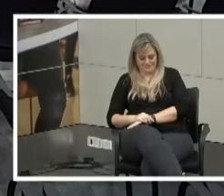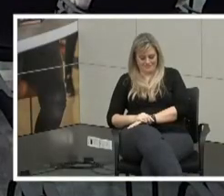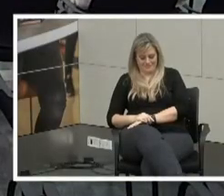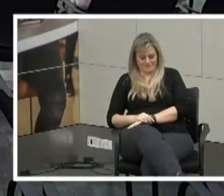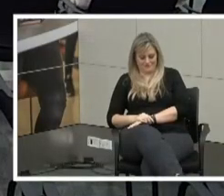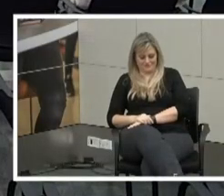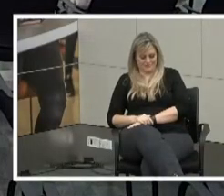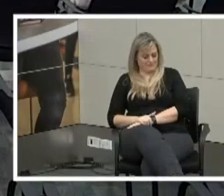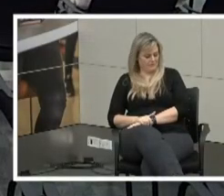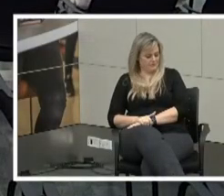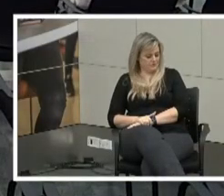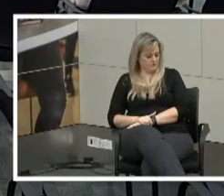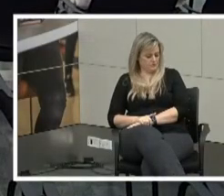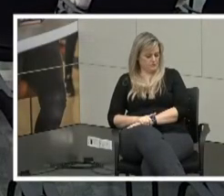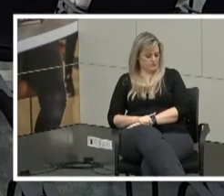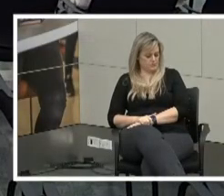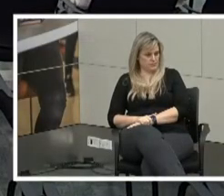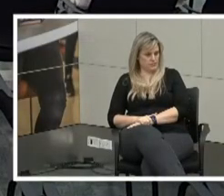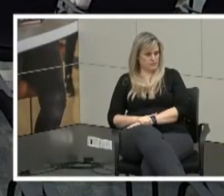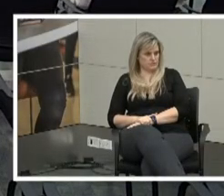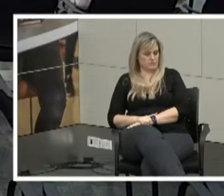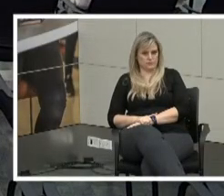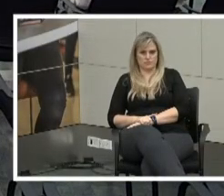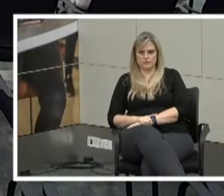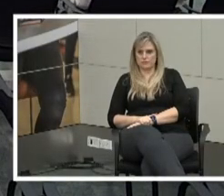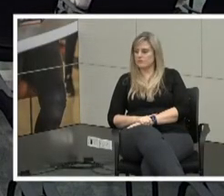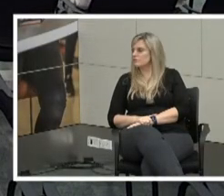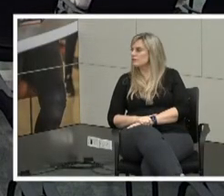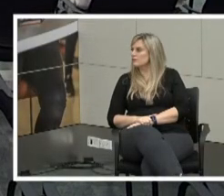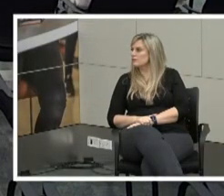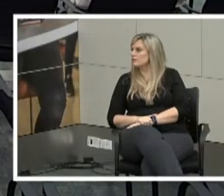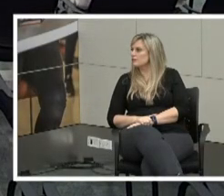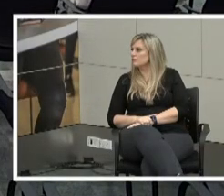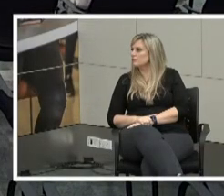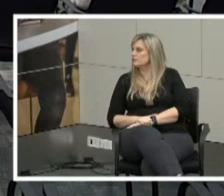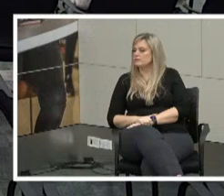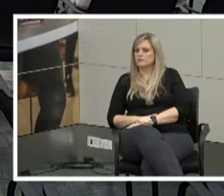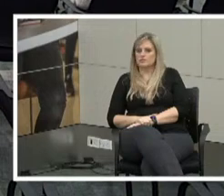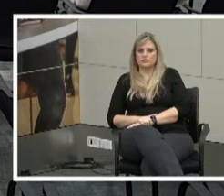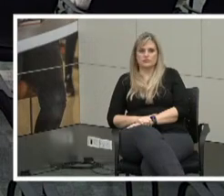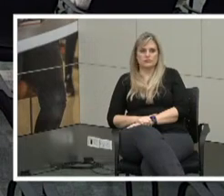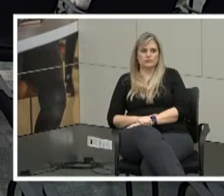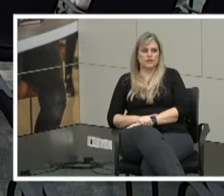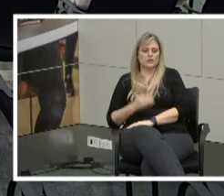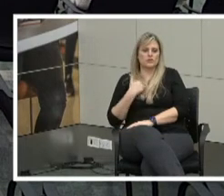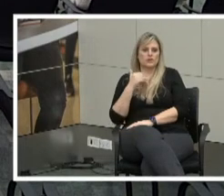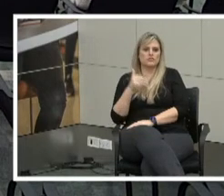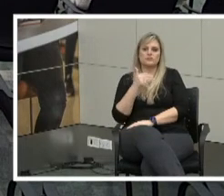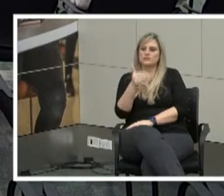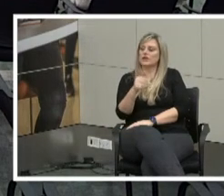Smith Miss Smith if you'll identify and invite our Zoom